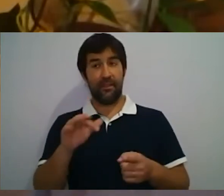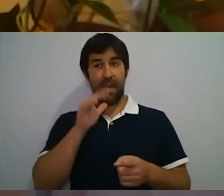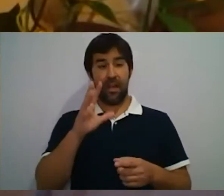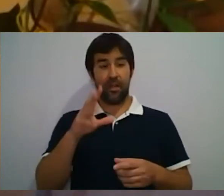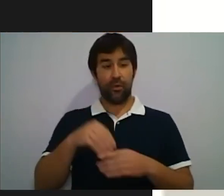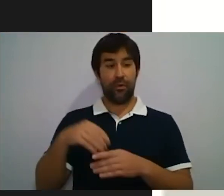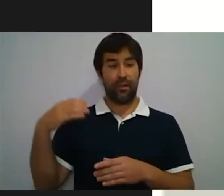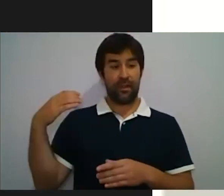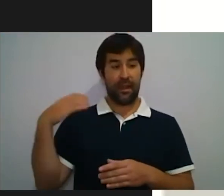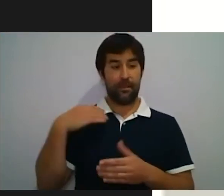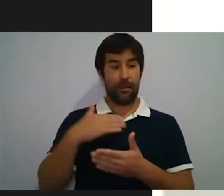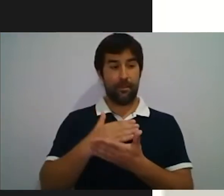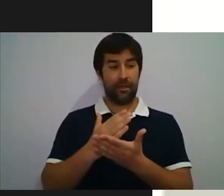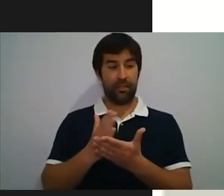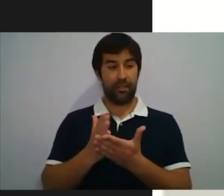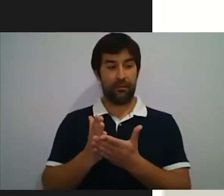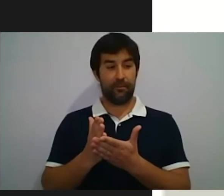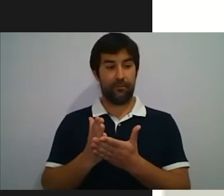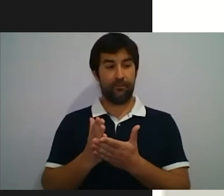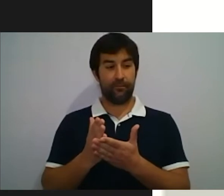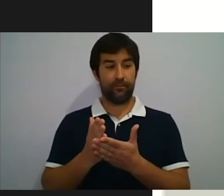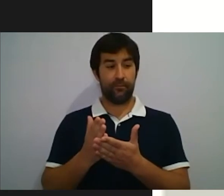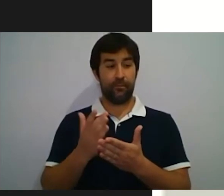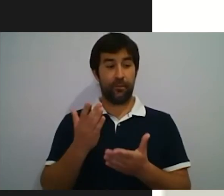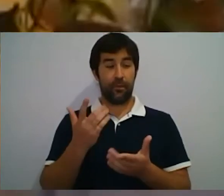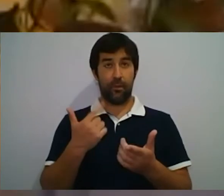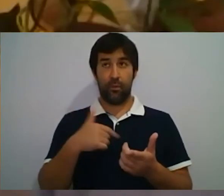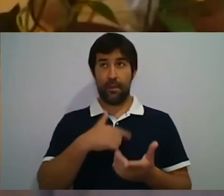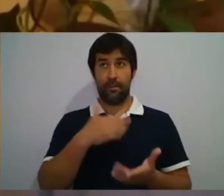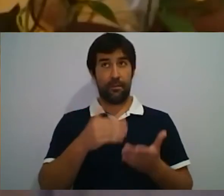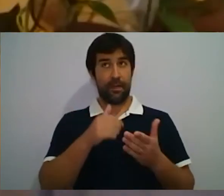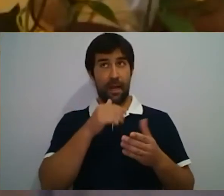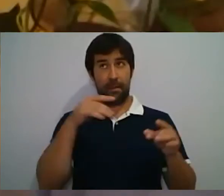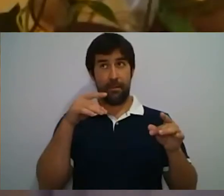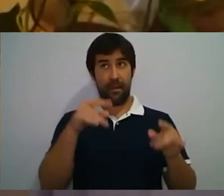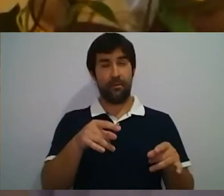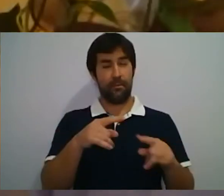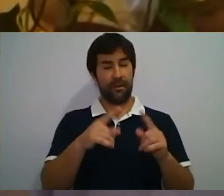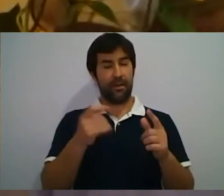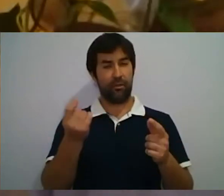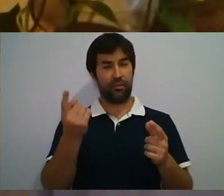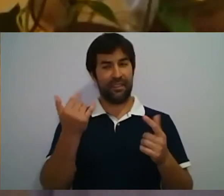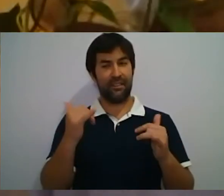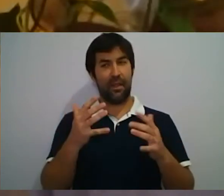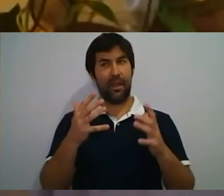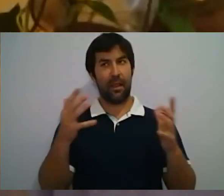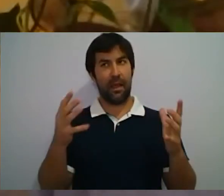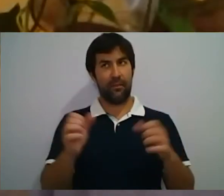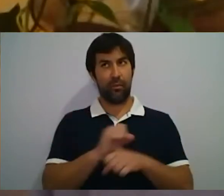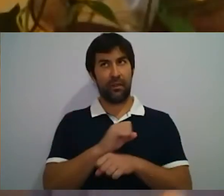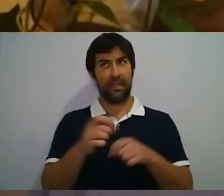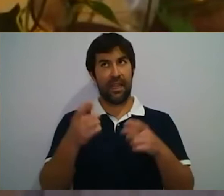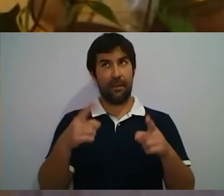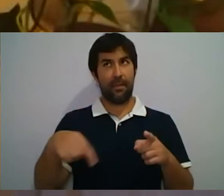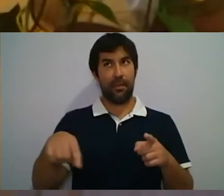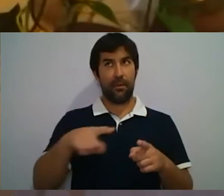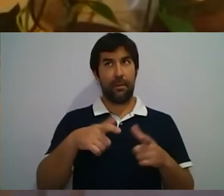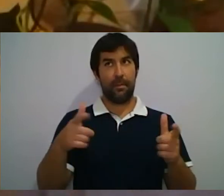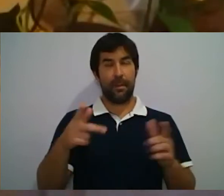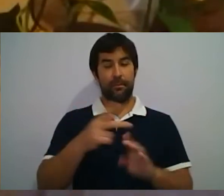SMART is a state-funded program that is aimed at sustainable infrastructure. The TA program is a